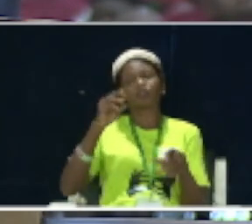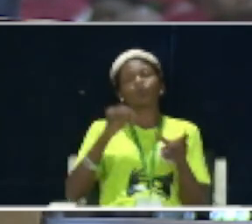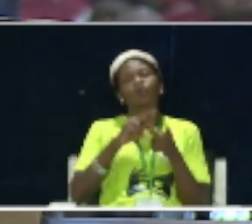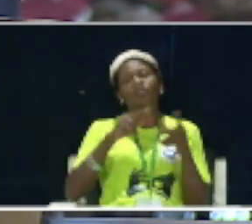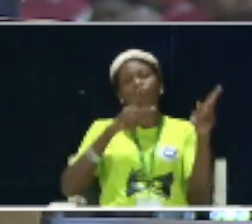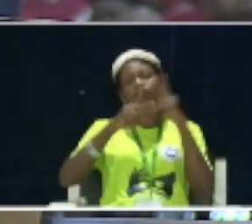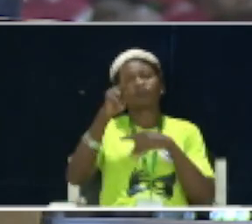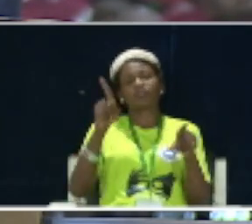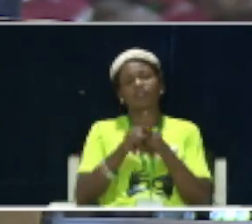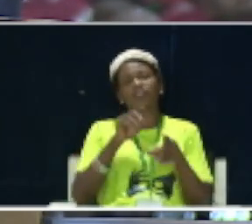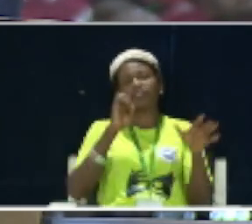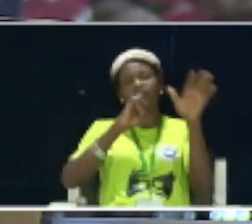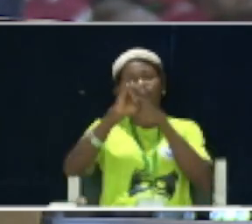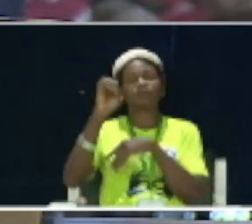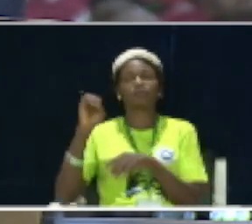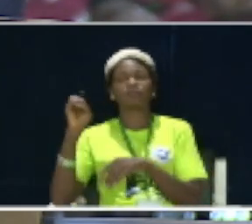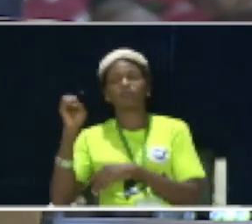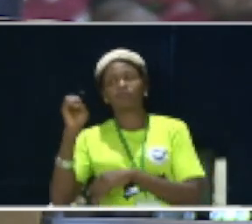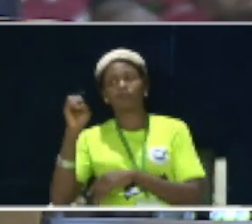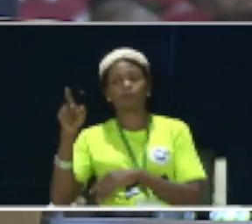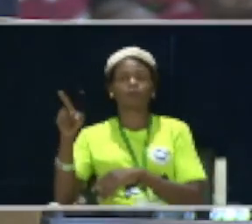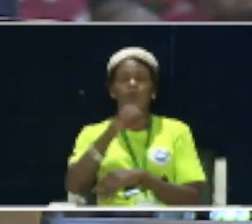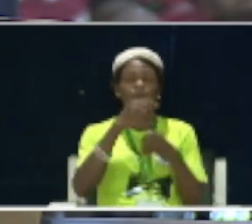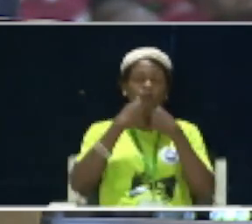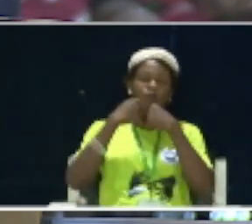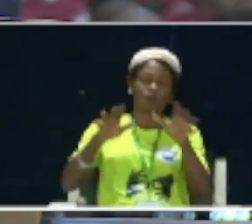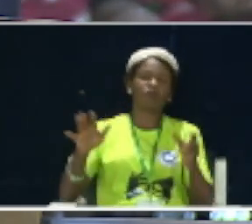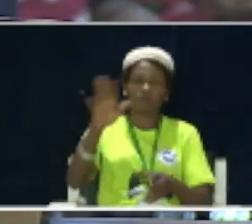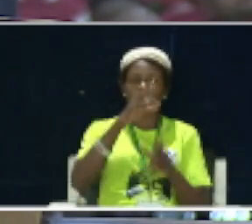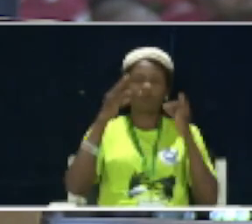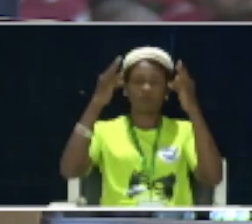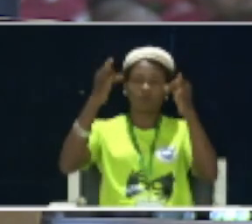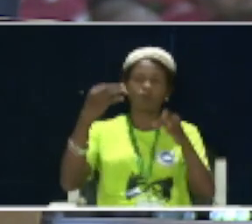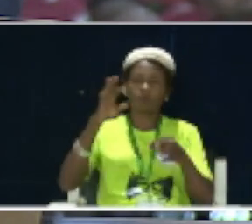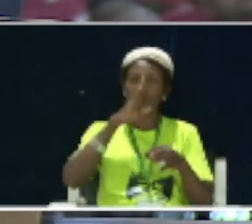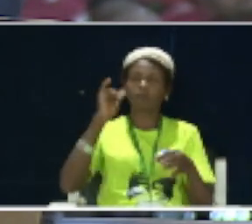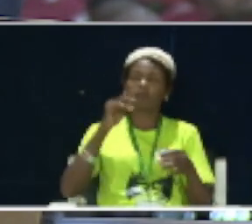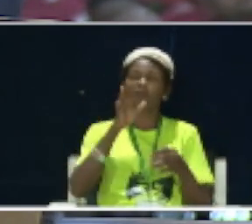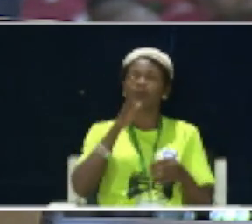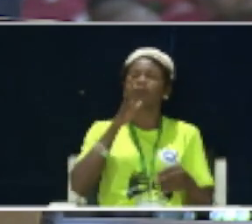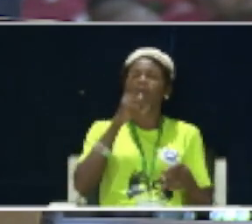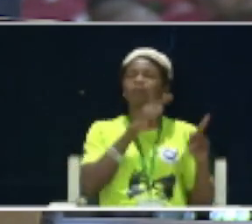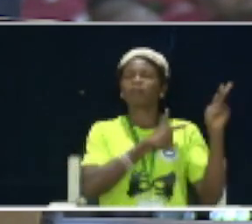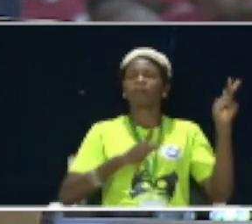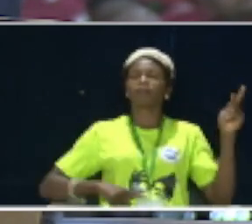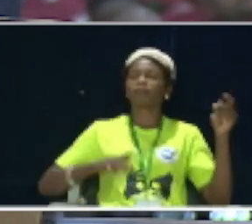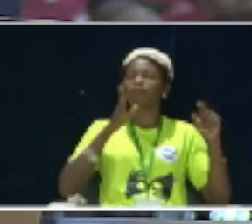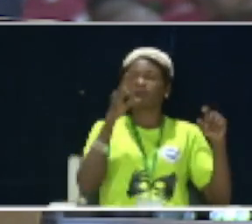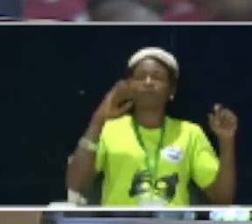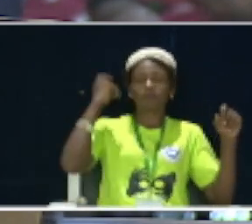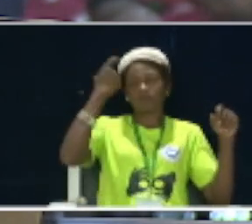like Elijah. You lost your future of being the mother of a king, the mother of a